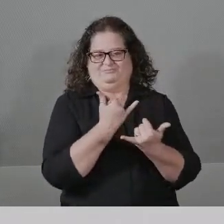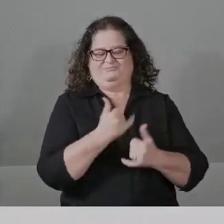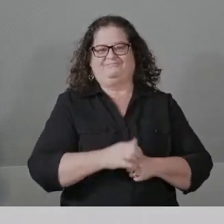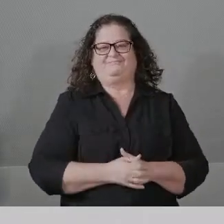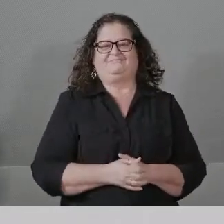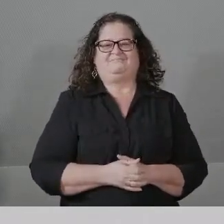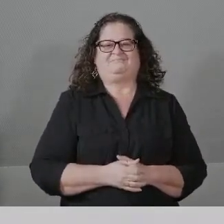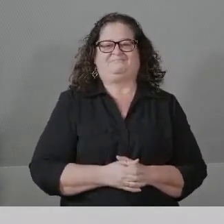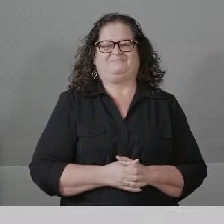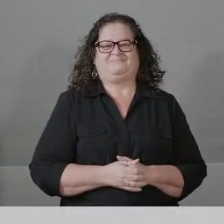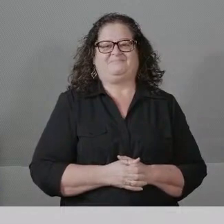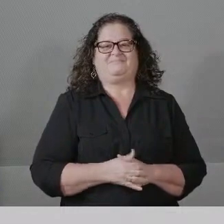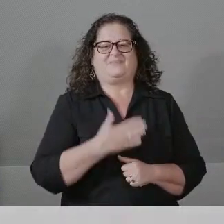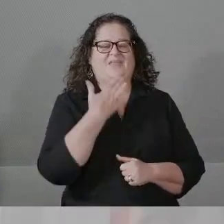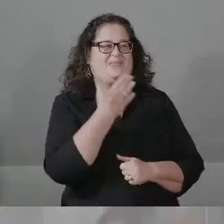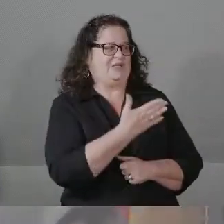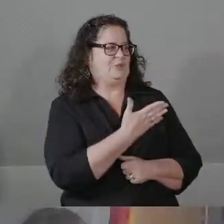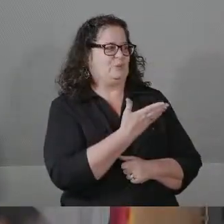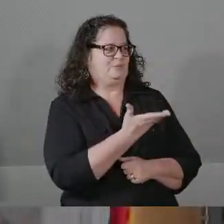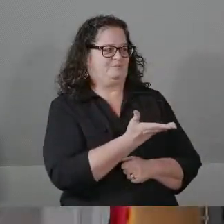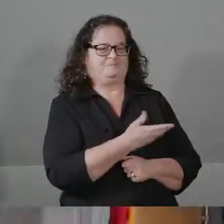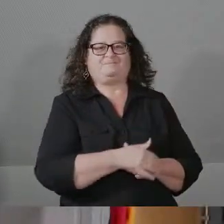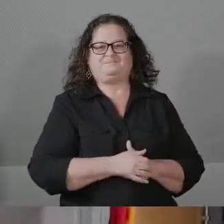you, Regina.